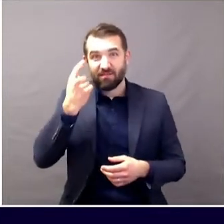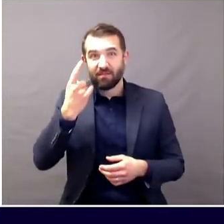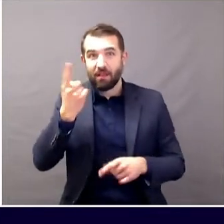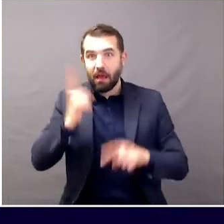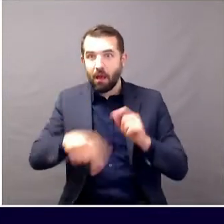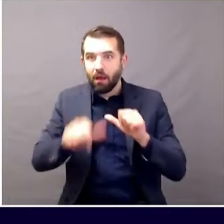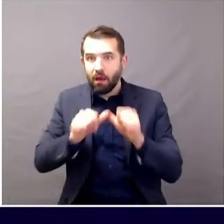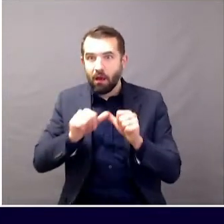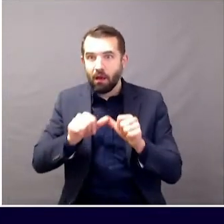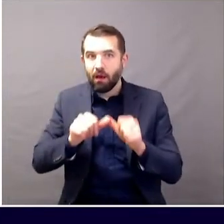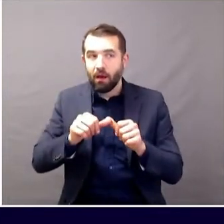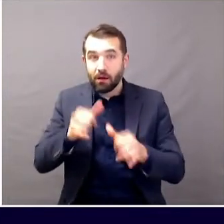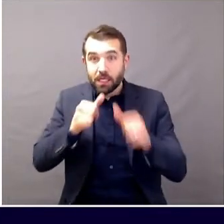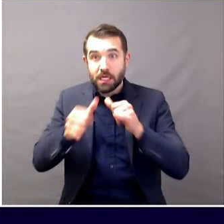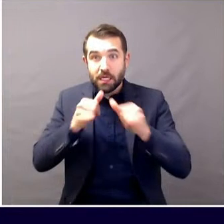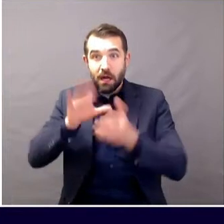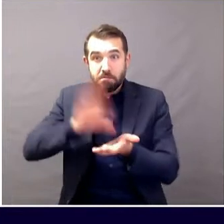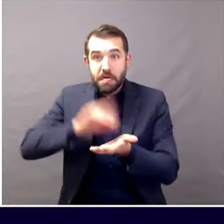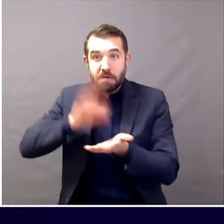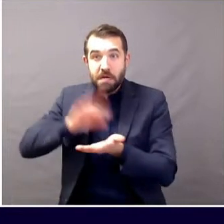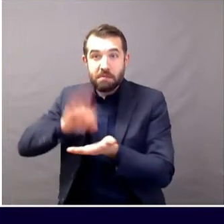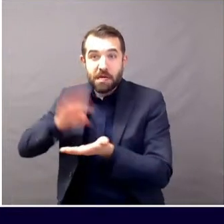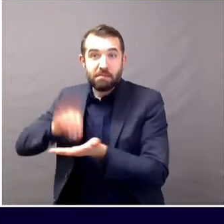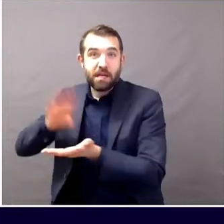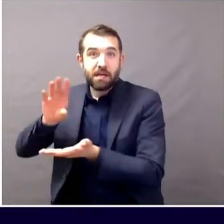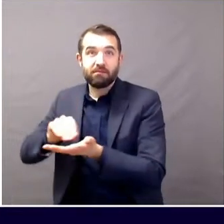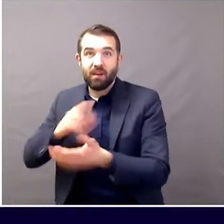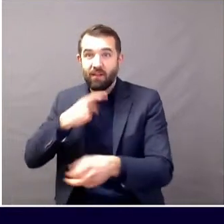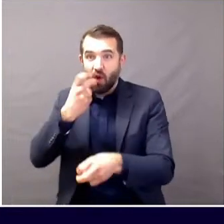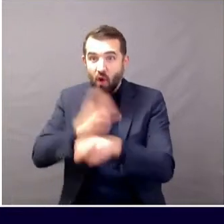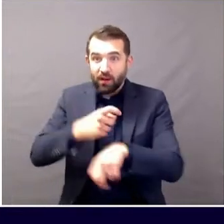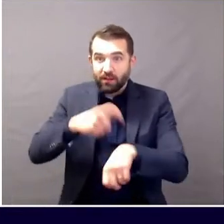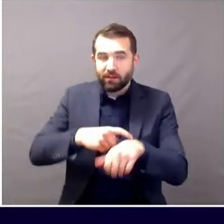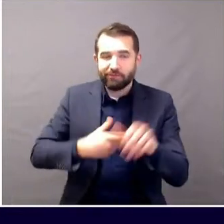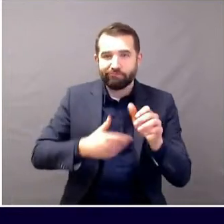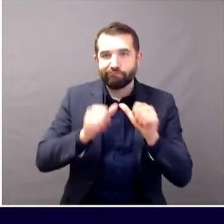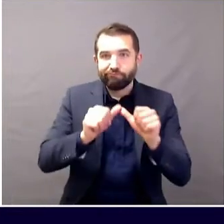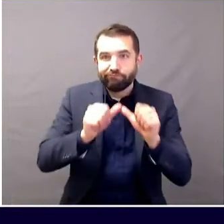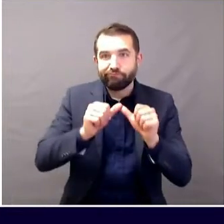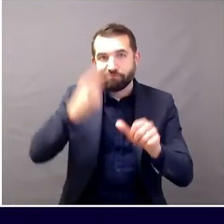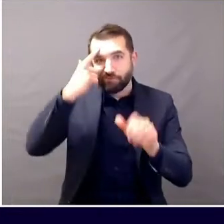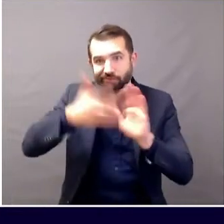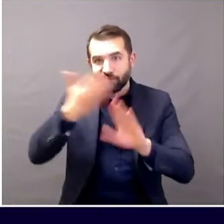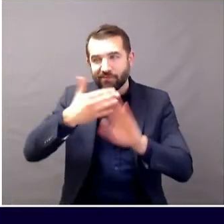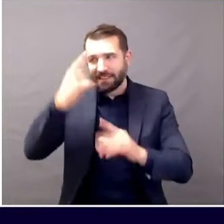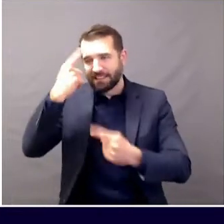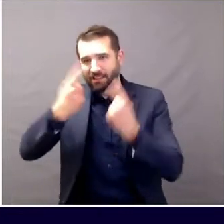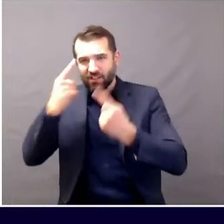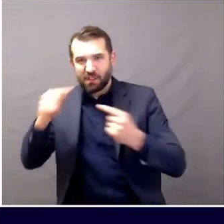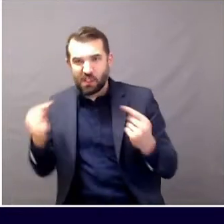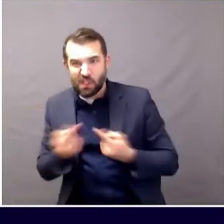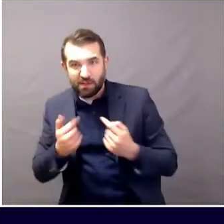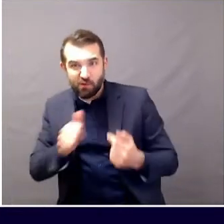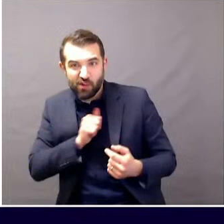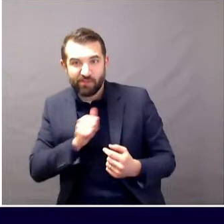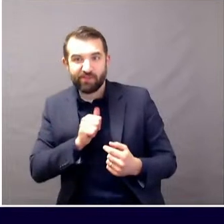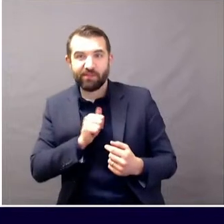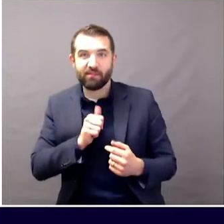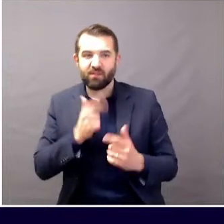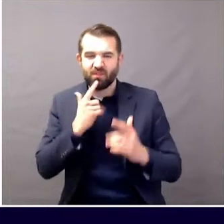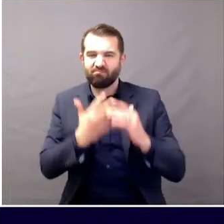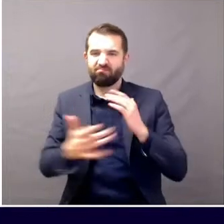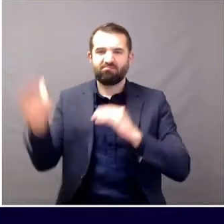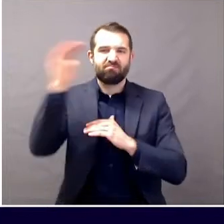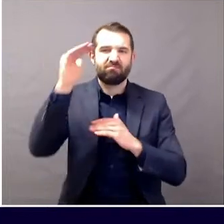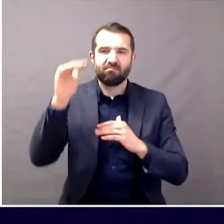hopelessness, struggling to function, having thoughts of harming yourself or others. Those are all times that we think